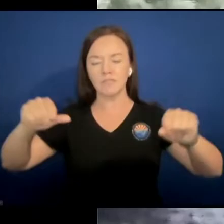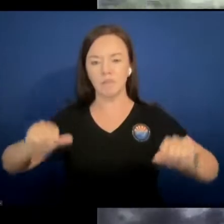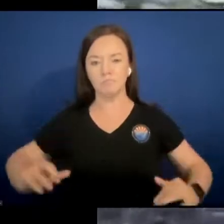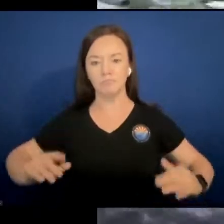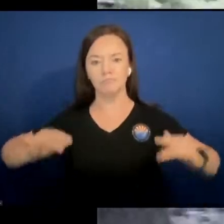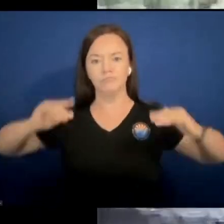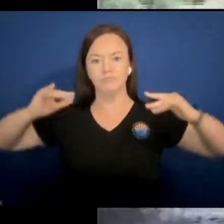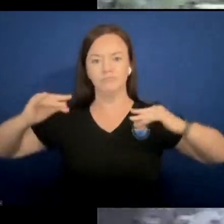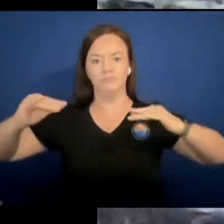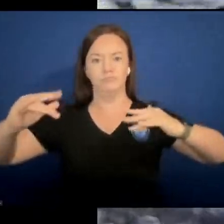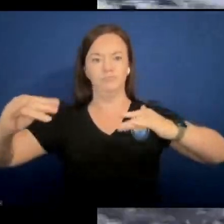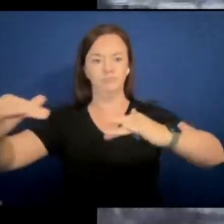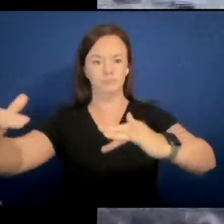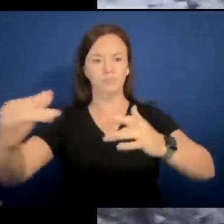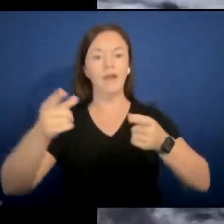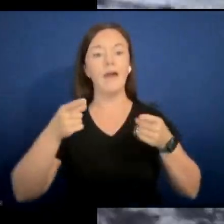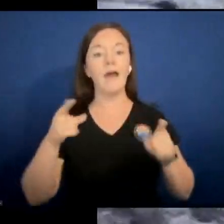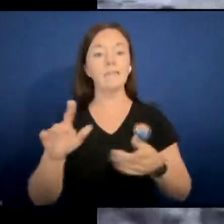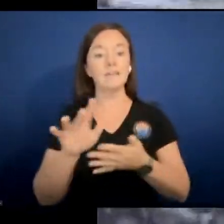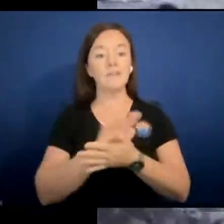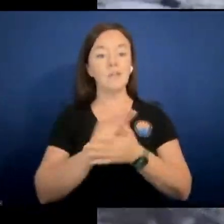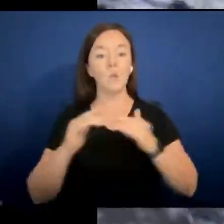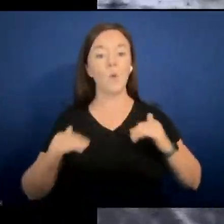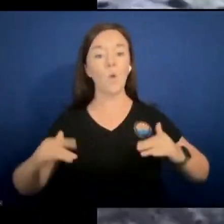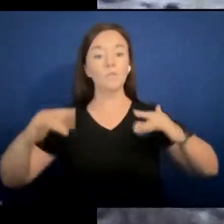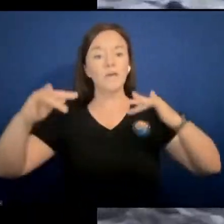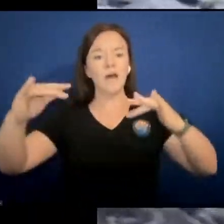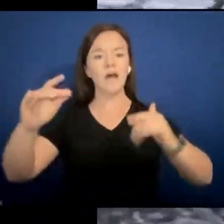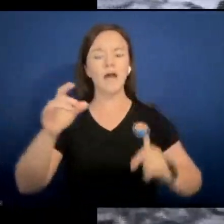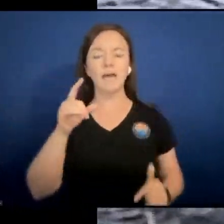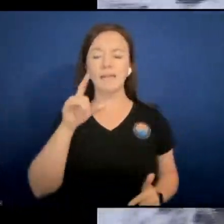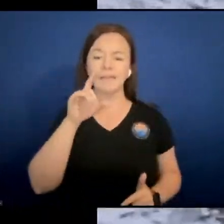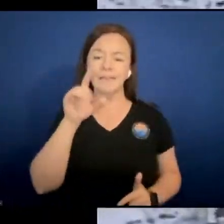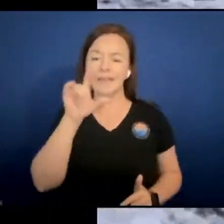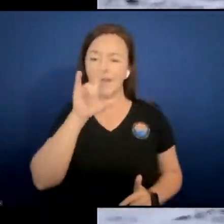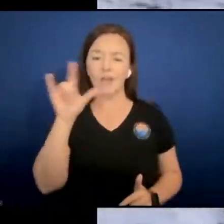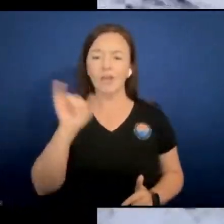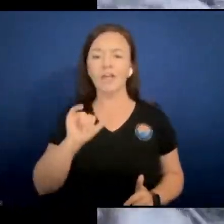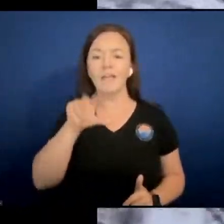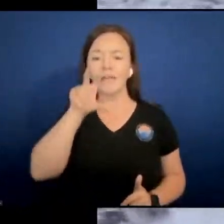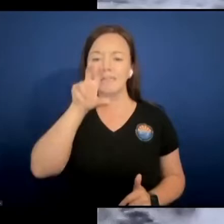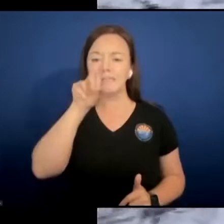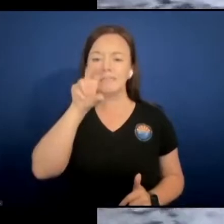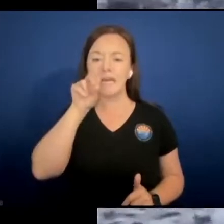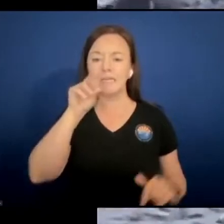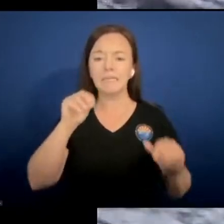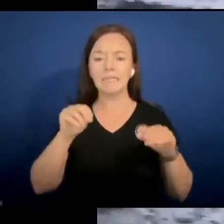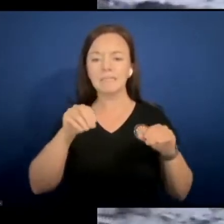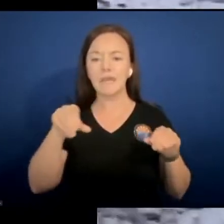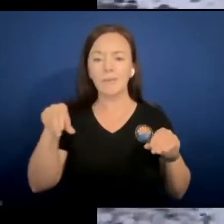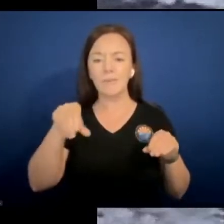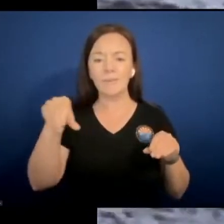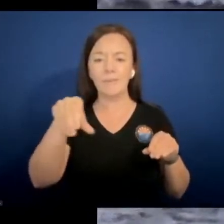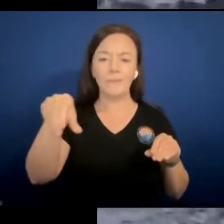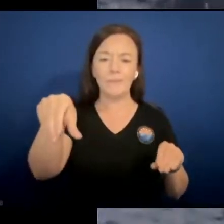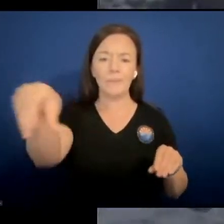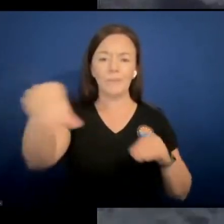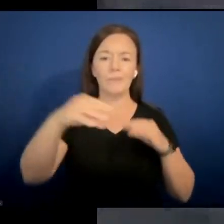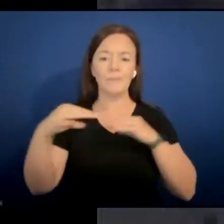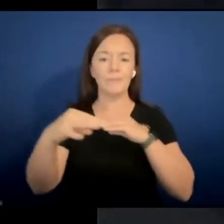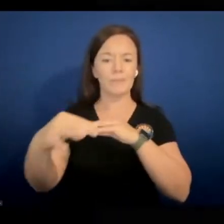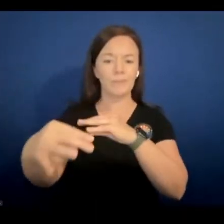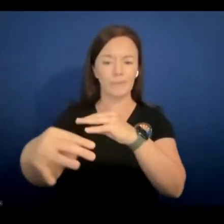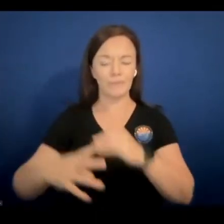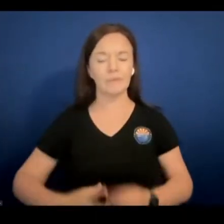the video goes on, they look like little rubber duckies going down the flow. And